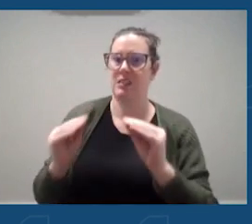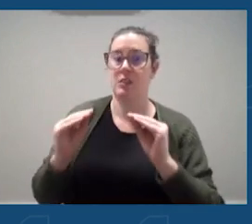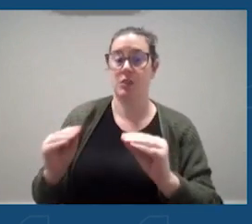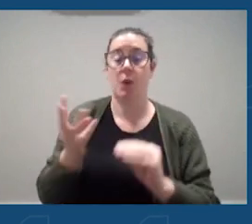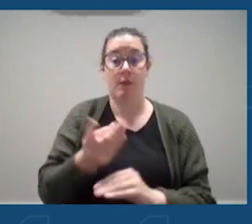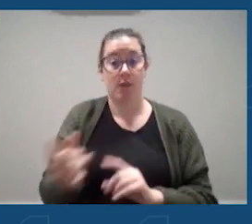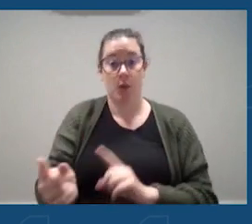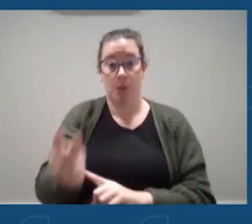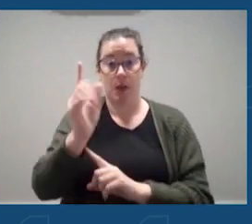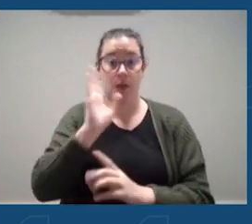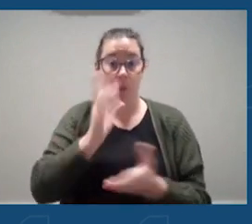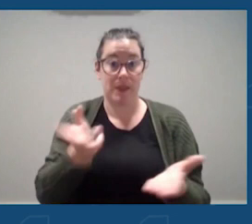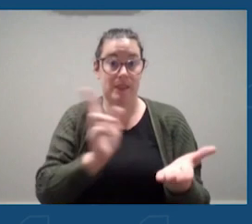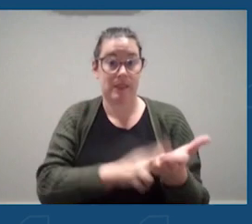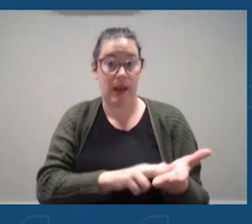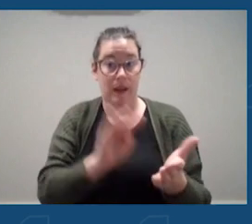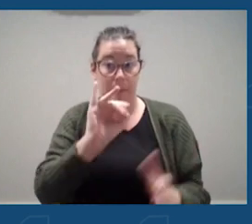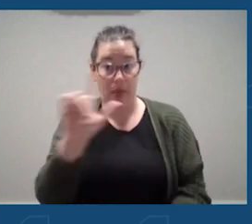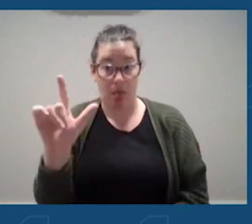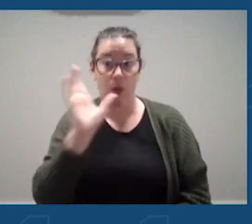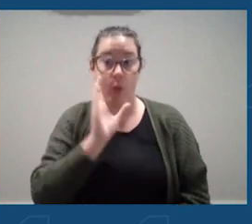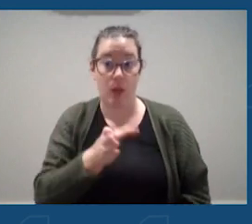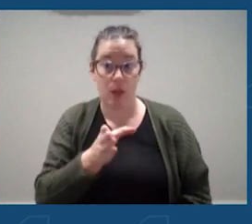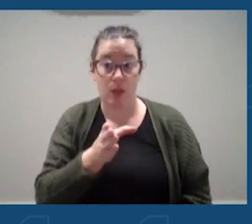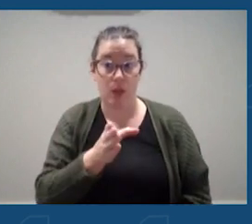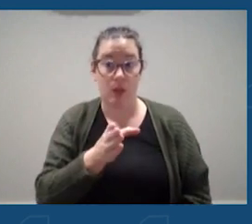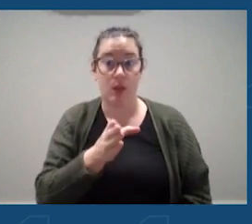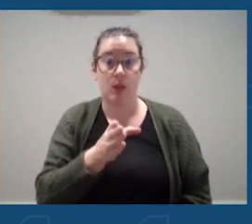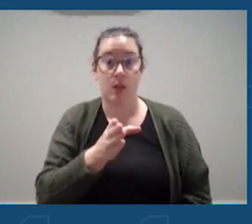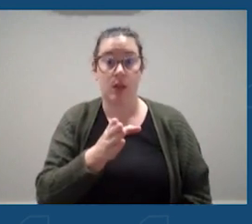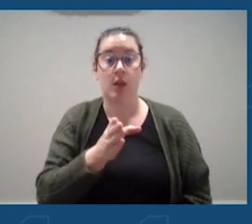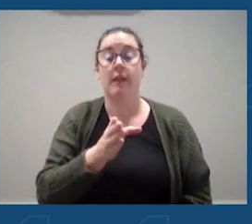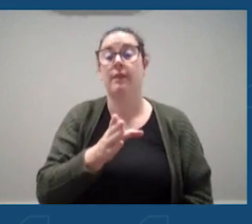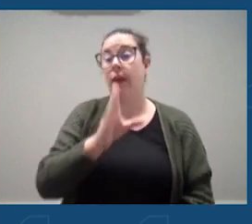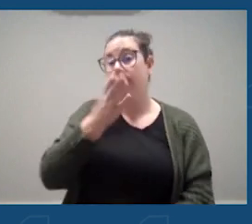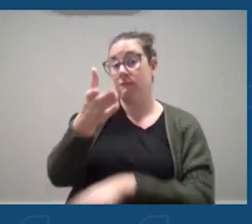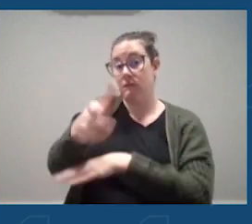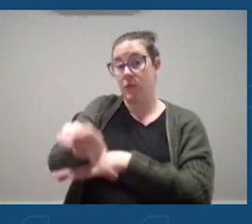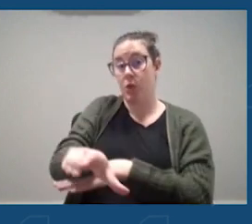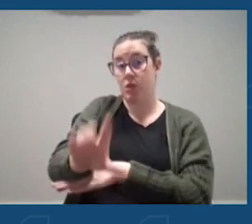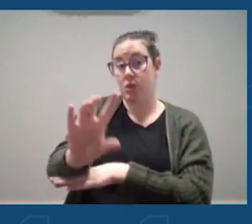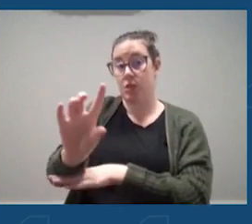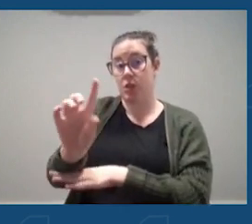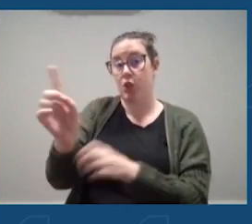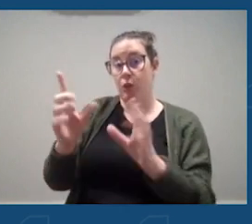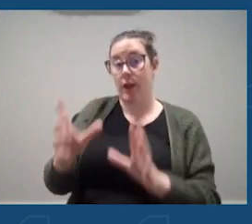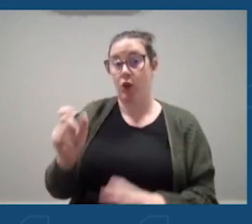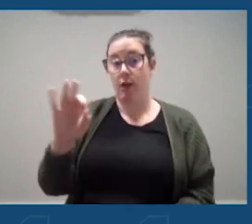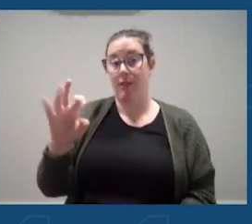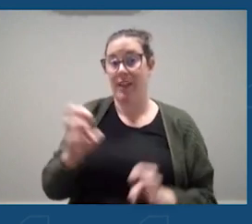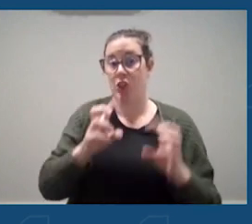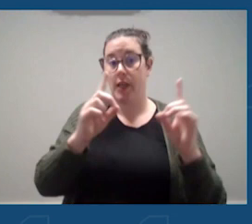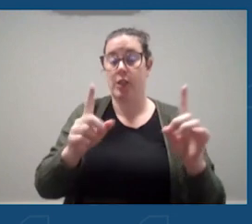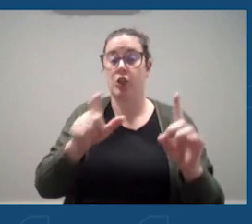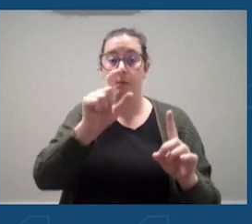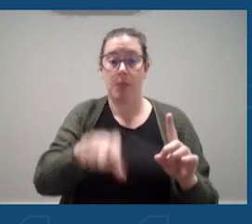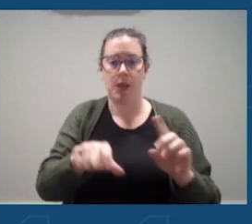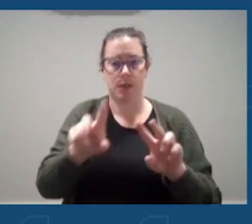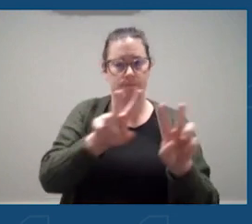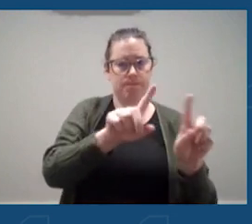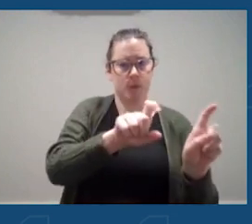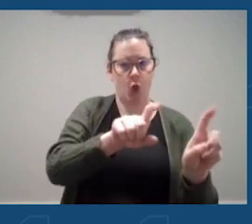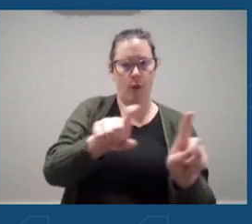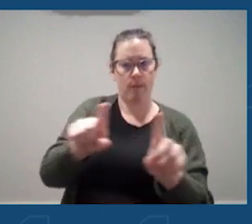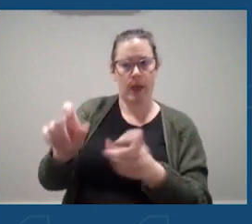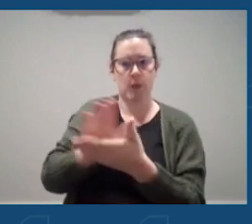be signing a bill that directs the Commissioner of Education to survey our school districts. Ask the